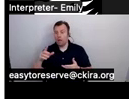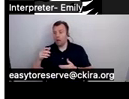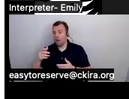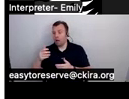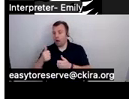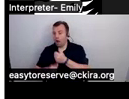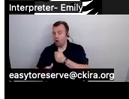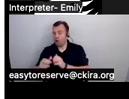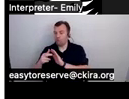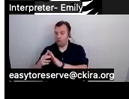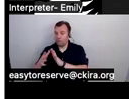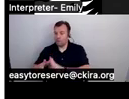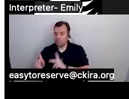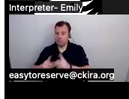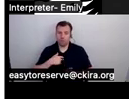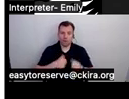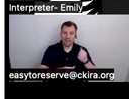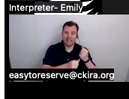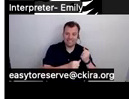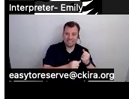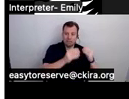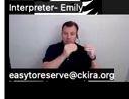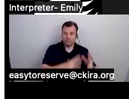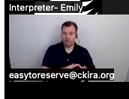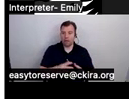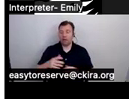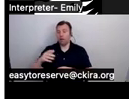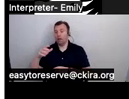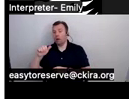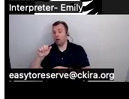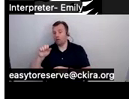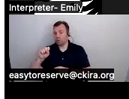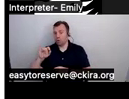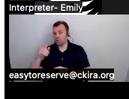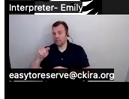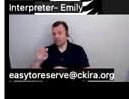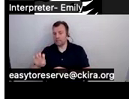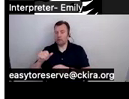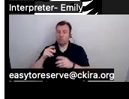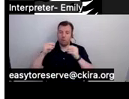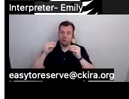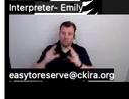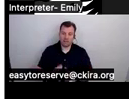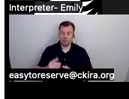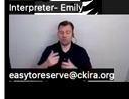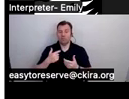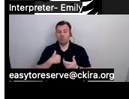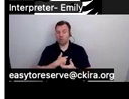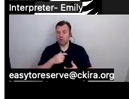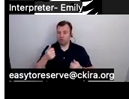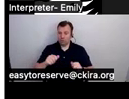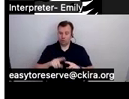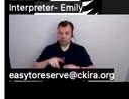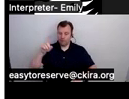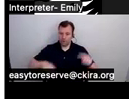people, we're getting assistant professors and associate professors. So they're really trying to diversify review committees so that